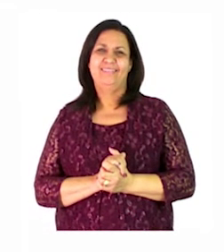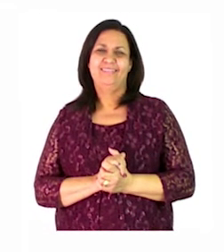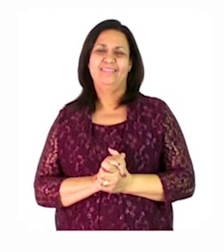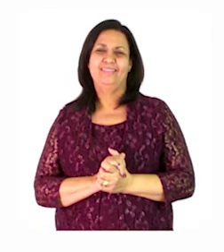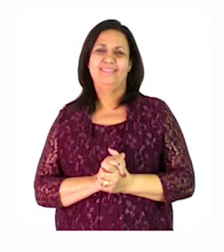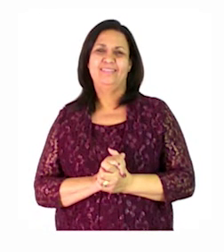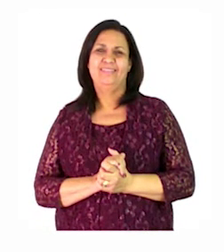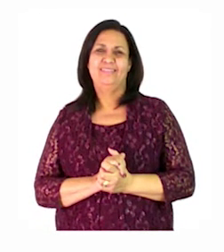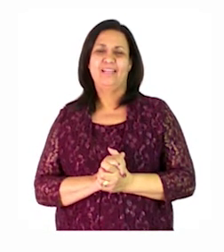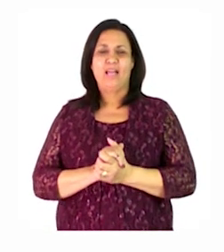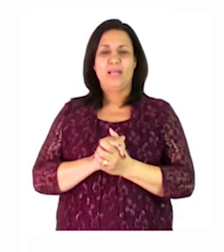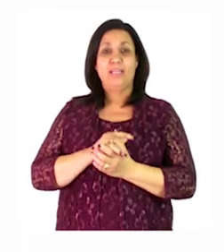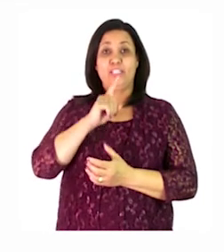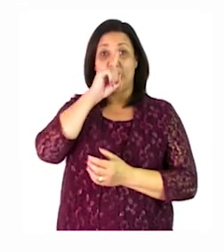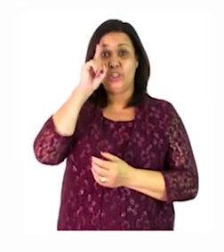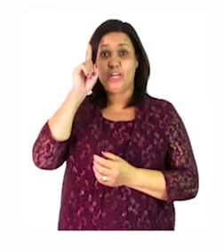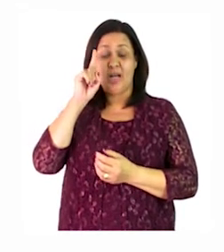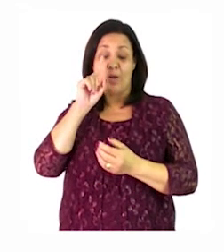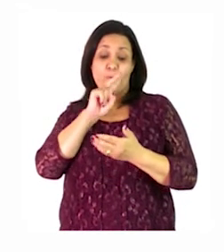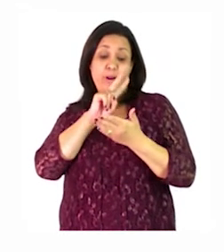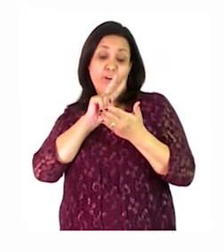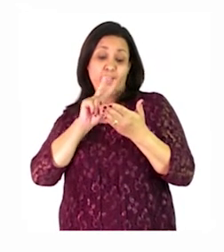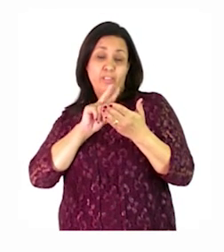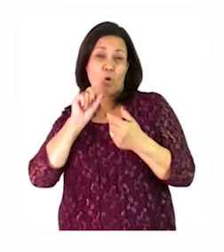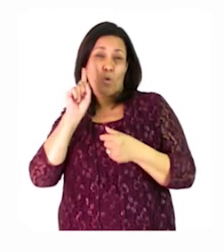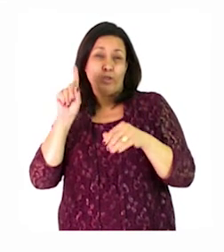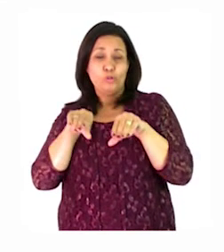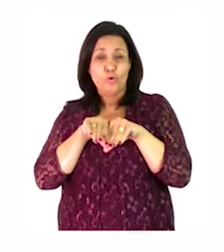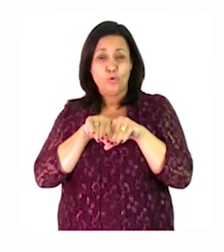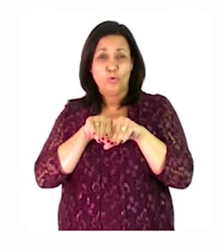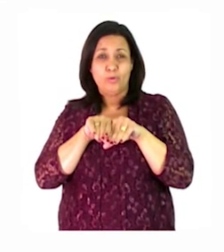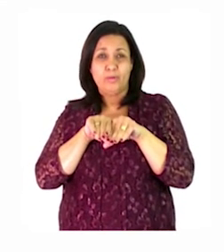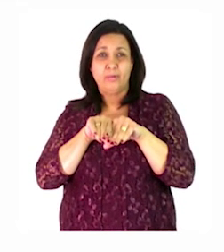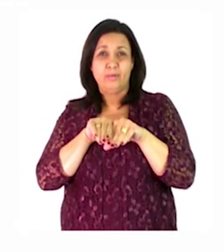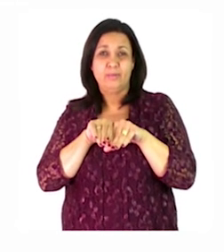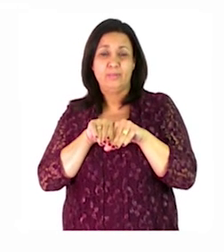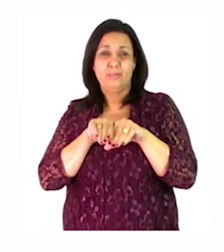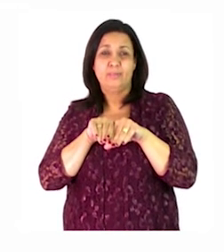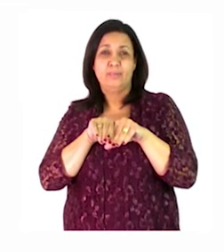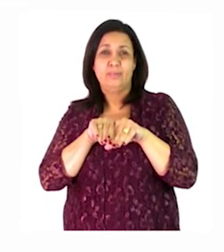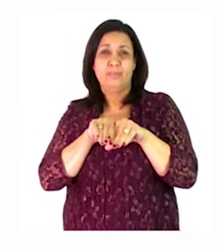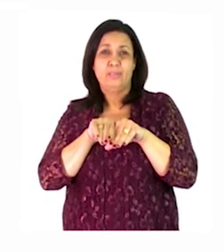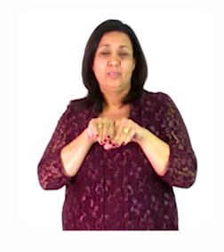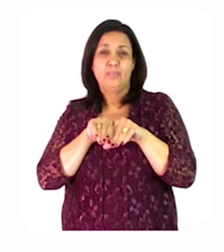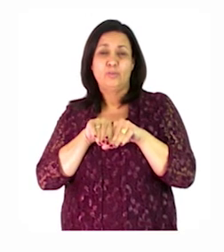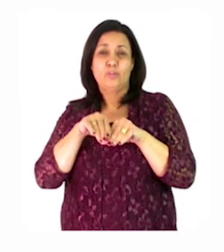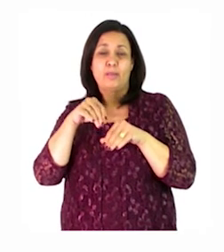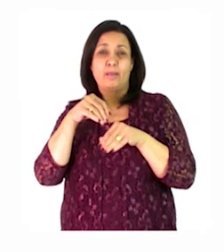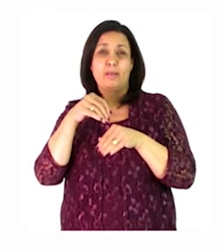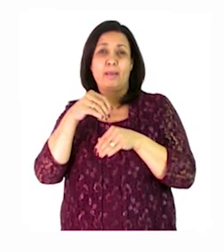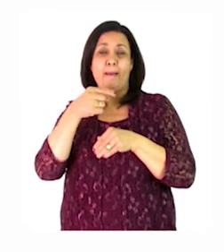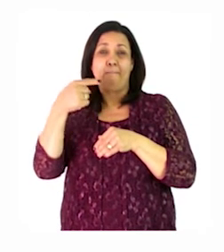and I will read what we are supposed to do. It says here, subtraction